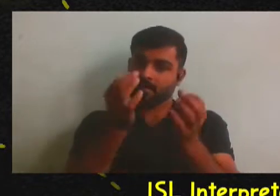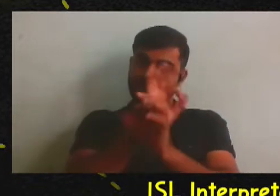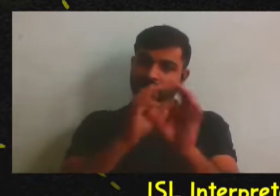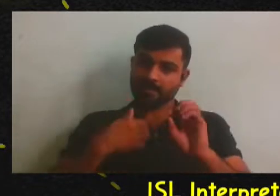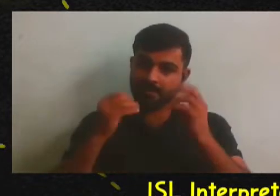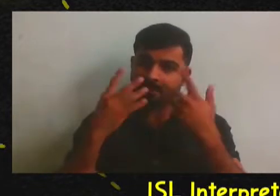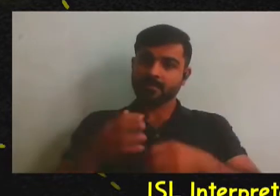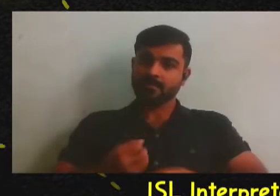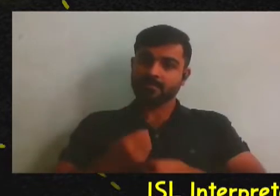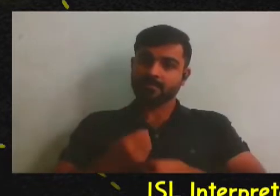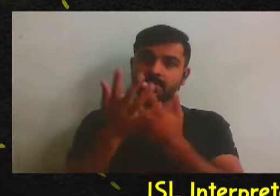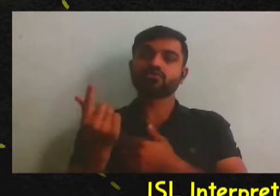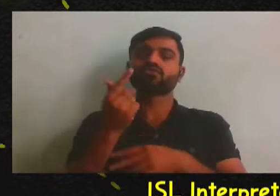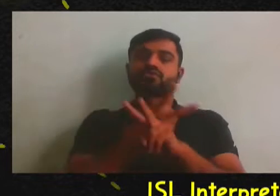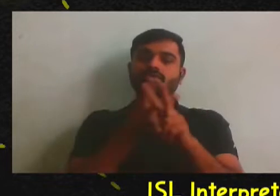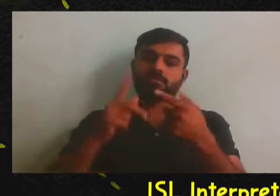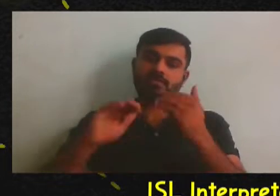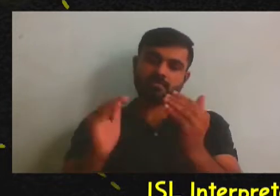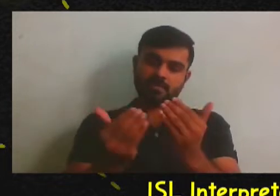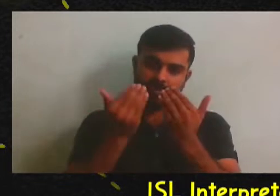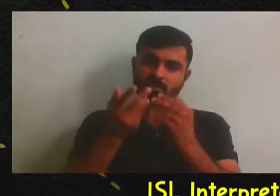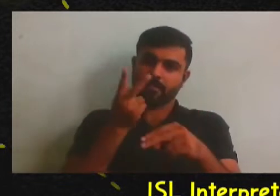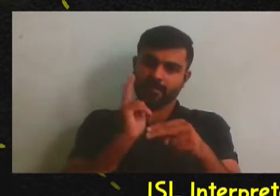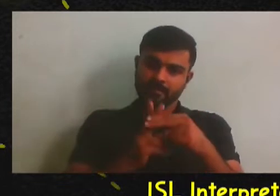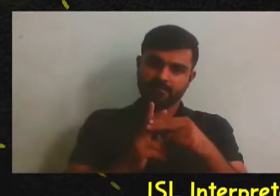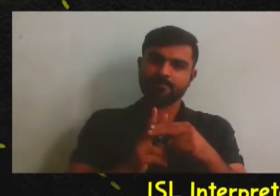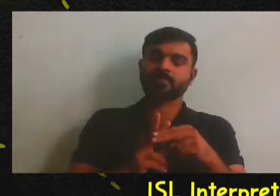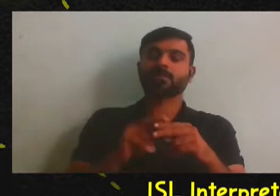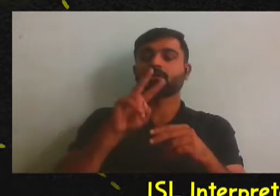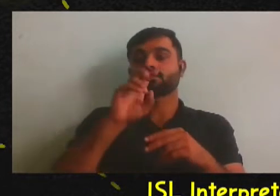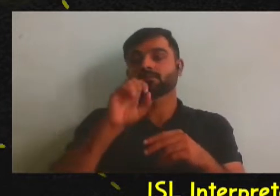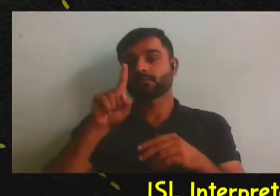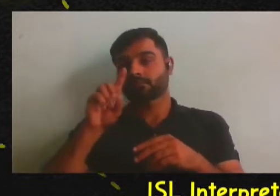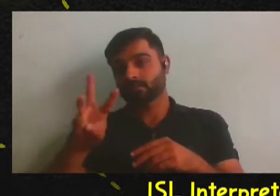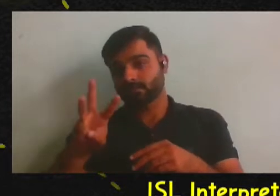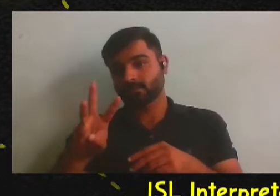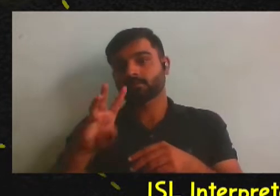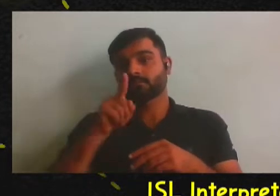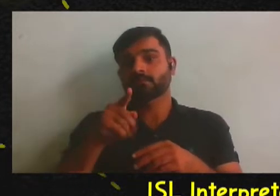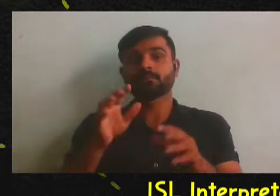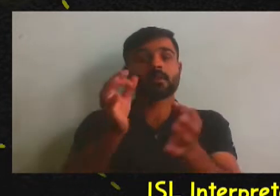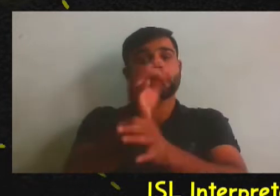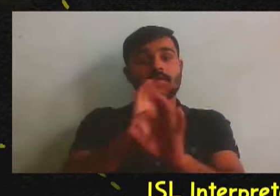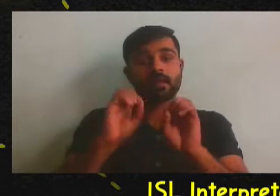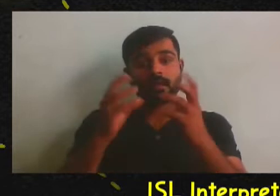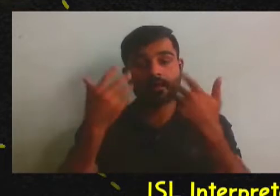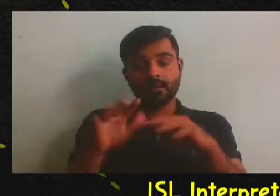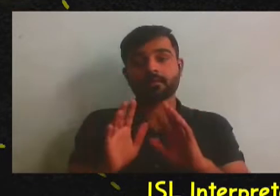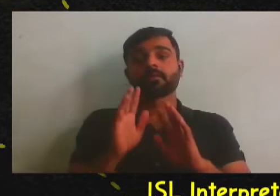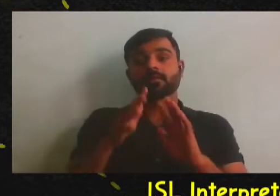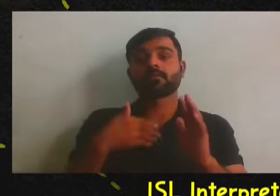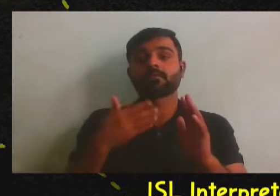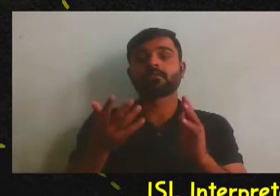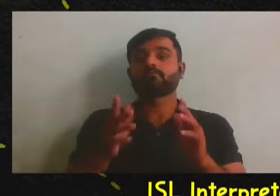started exploring using sports, football in particular. By 2013, it was already beginning, I think it was